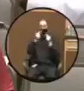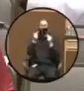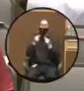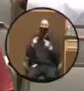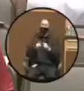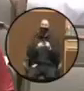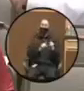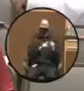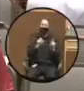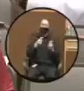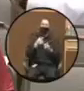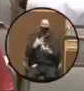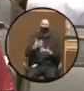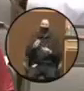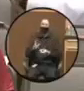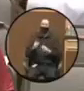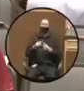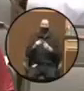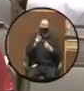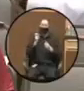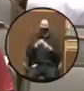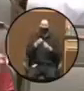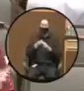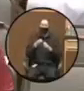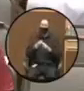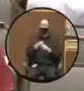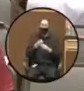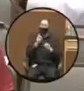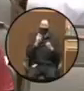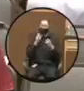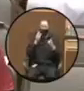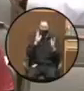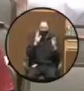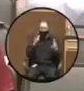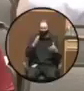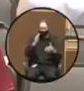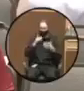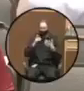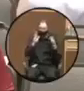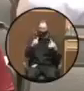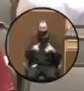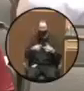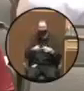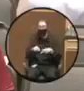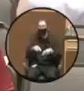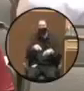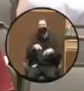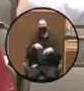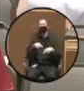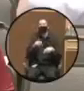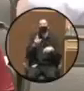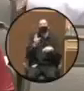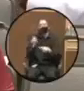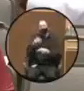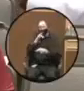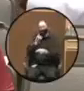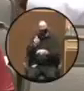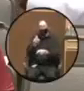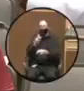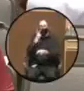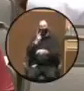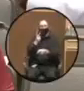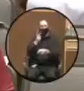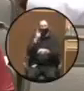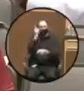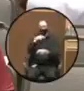hard to concentrate. Who thinks that's a good idea in what's supposed to be a learning environment? Children need to see the faces of others in order to learn how to form